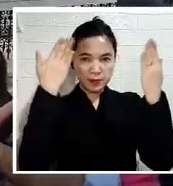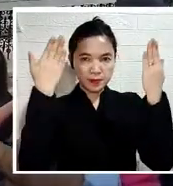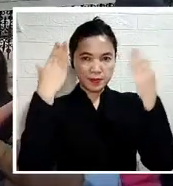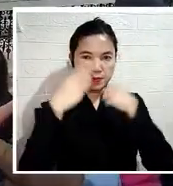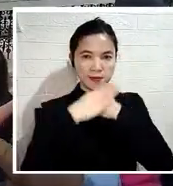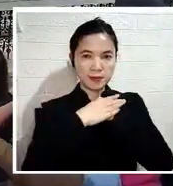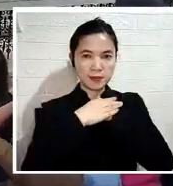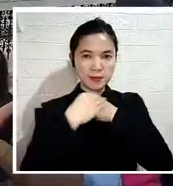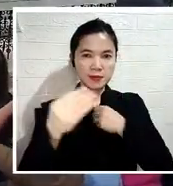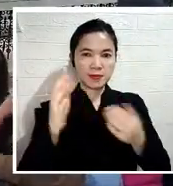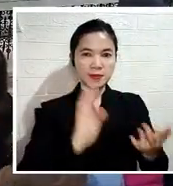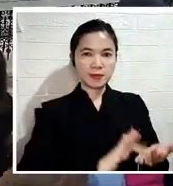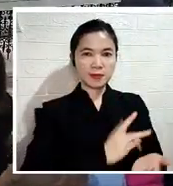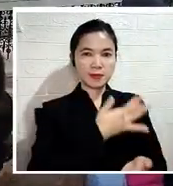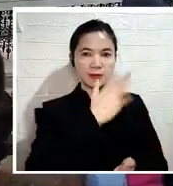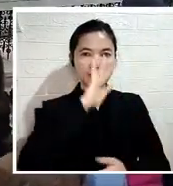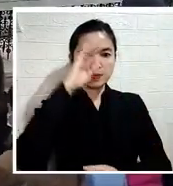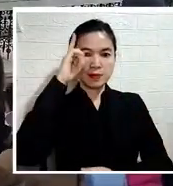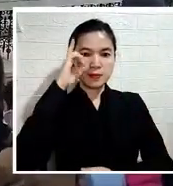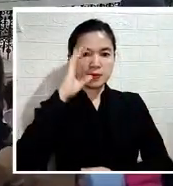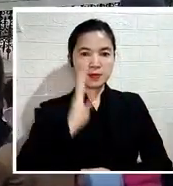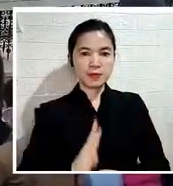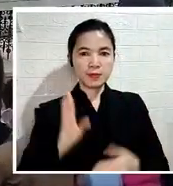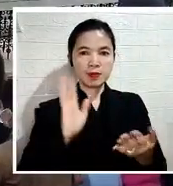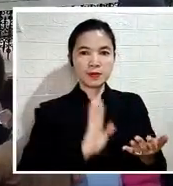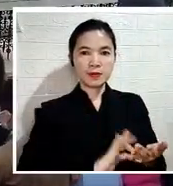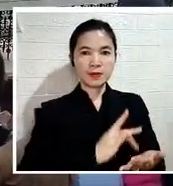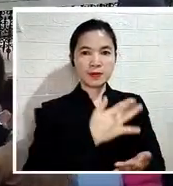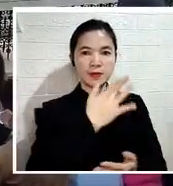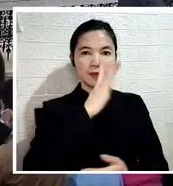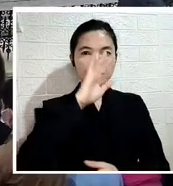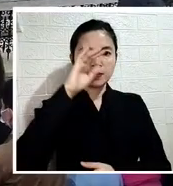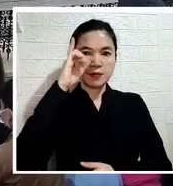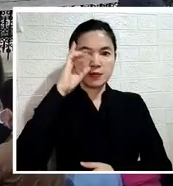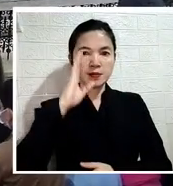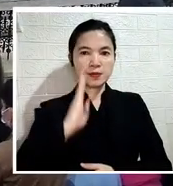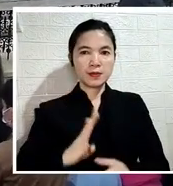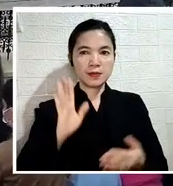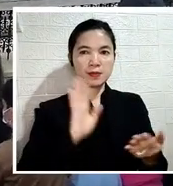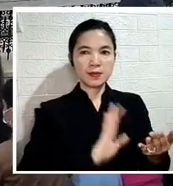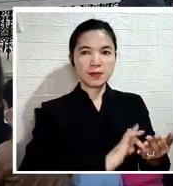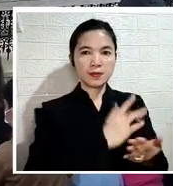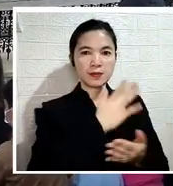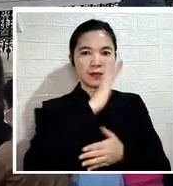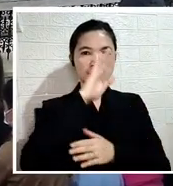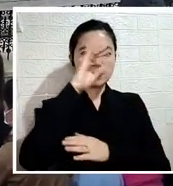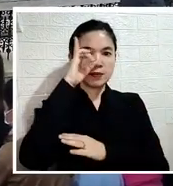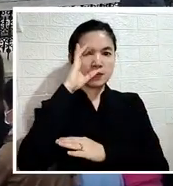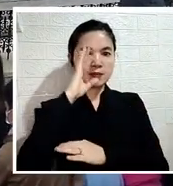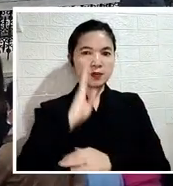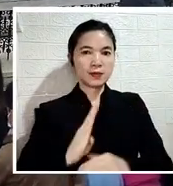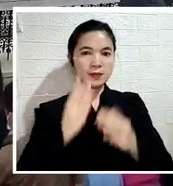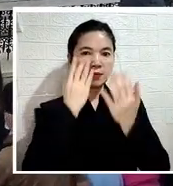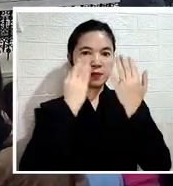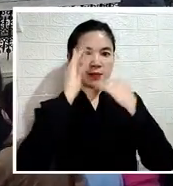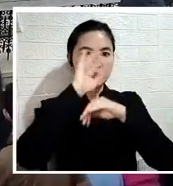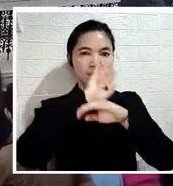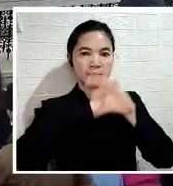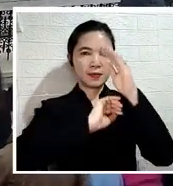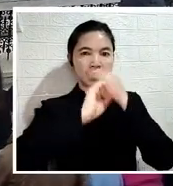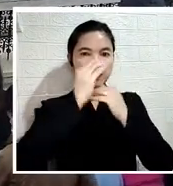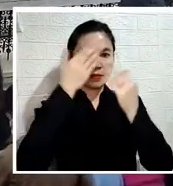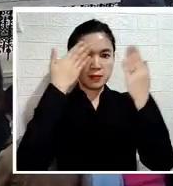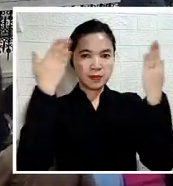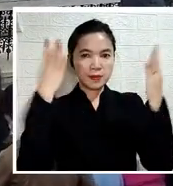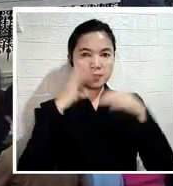Glory to God, glory to God, glory to God in the